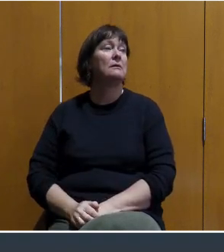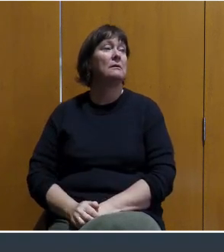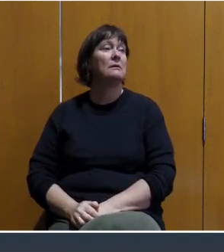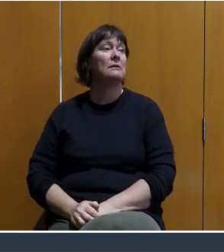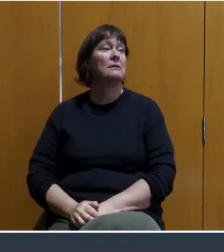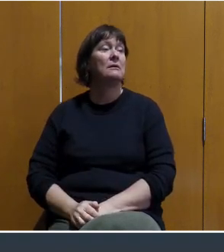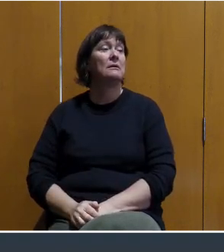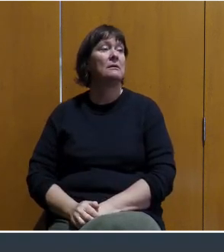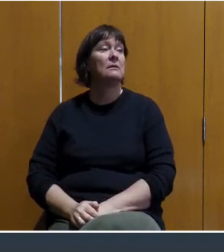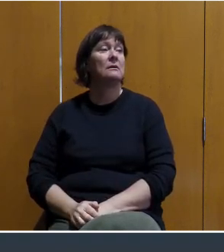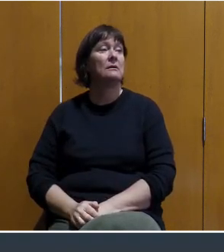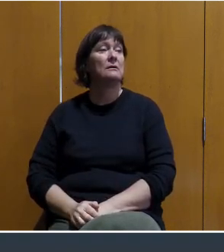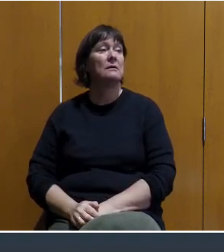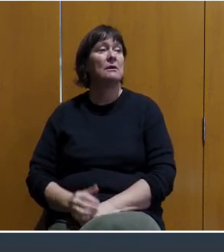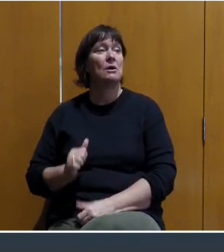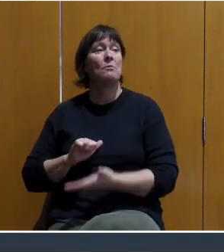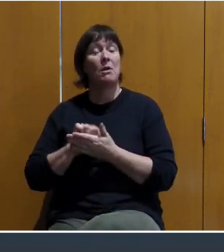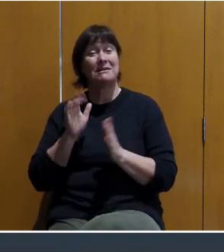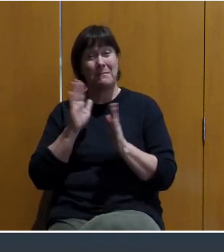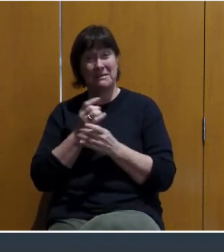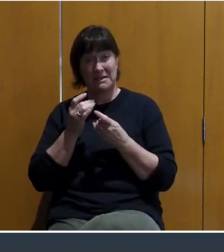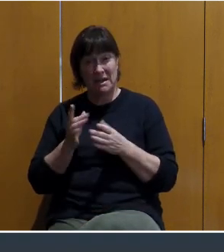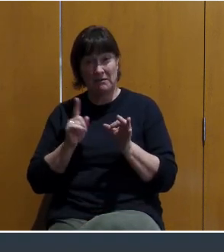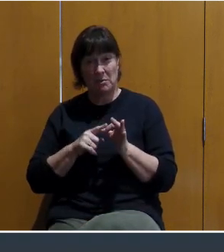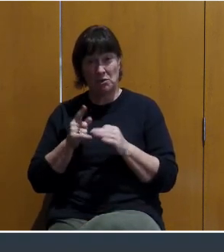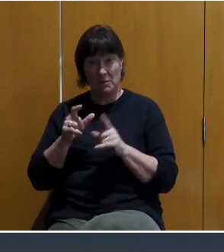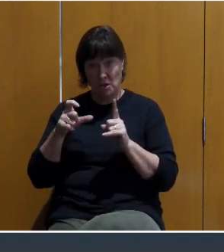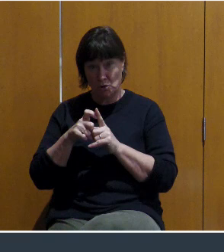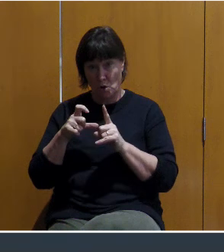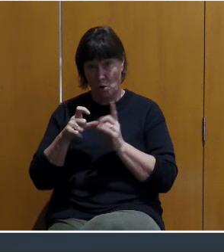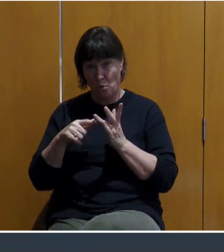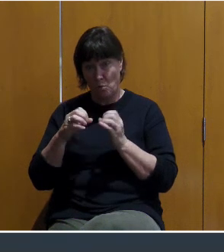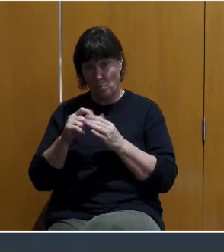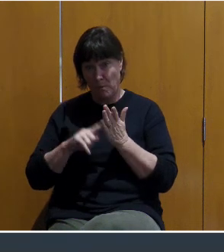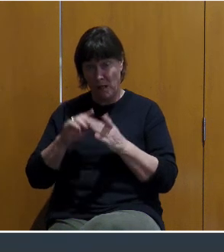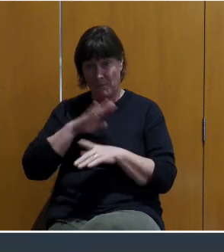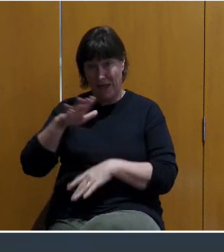of that question, Councillor Tapney. Are you talking specifically to the Dolbell Reserve area?